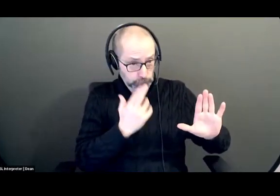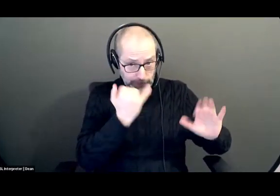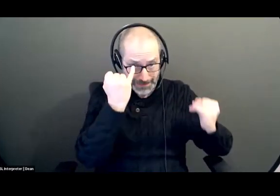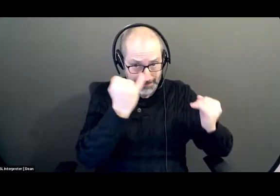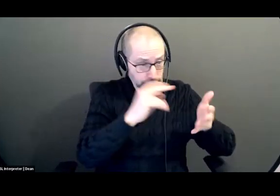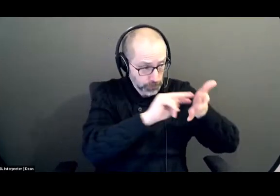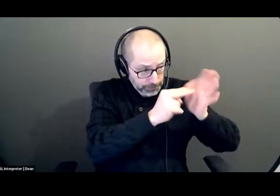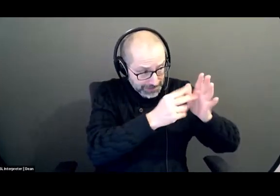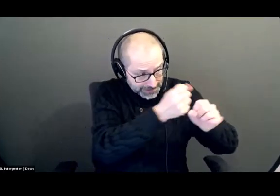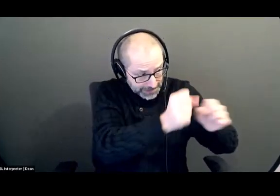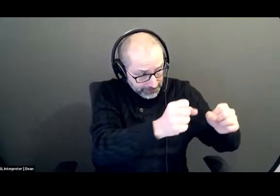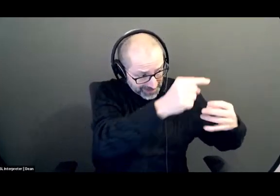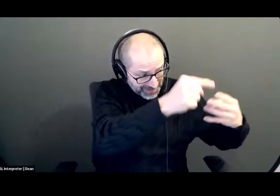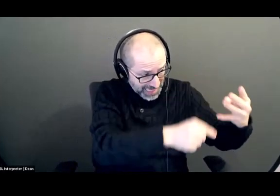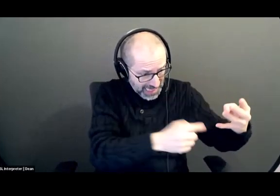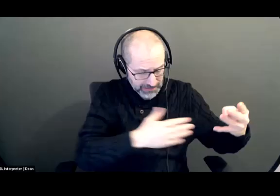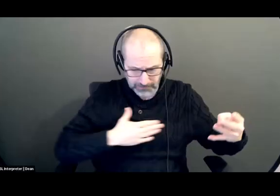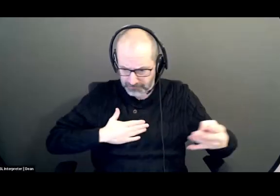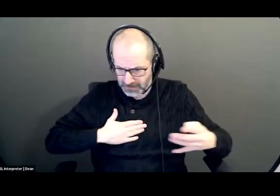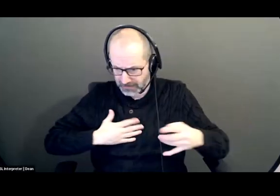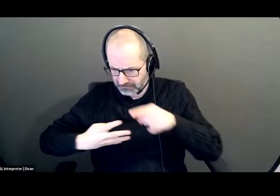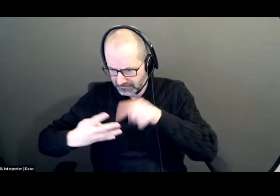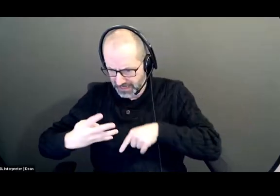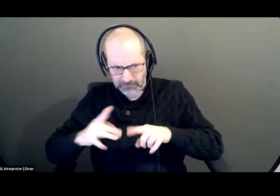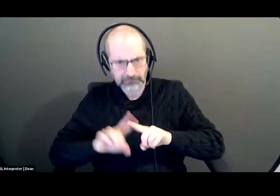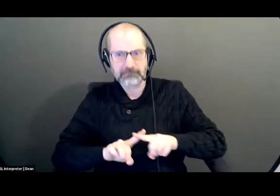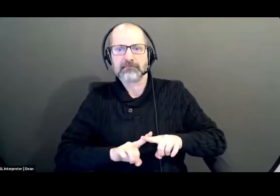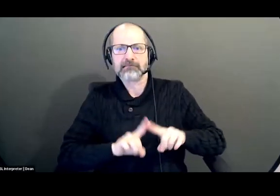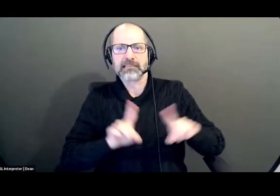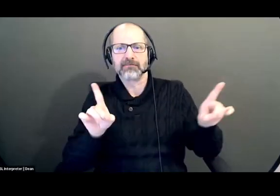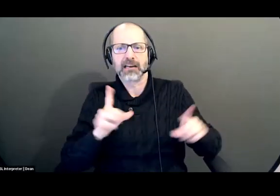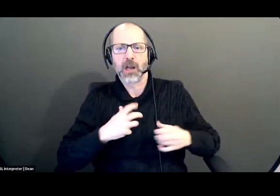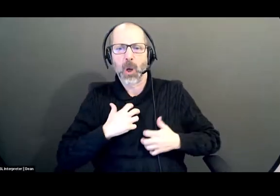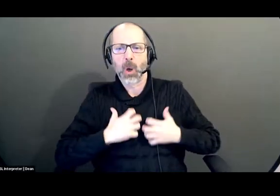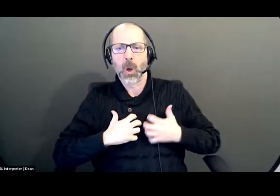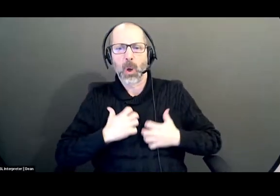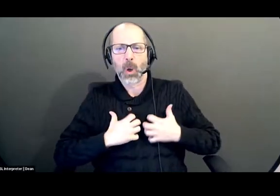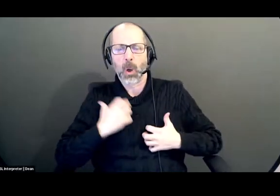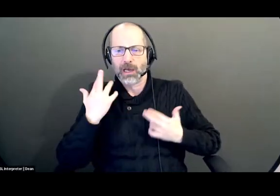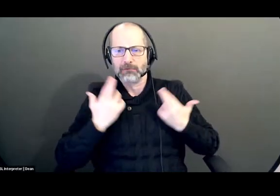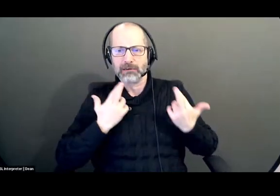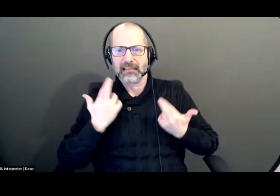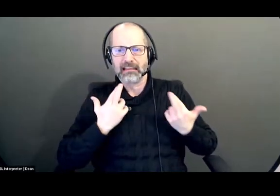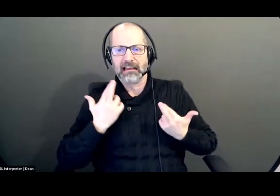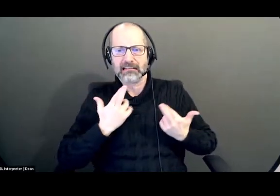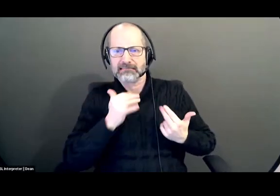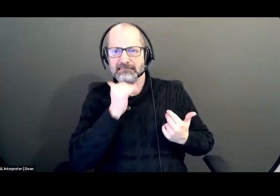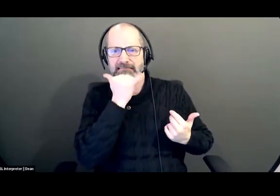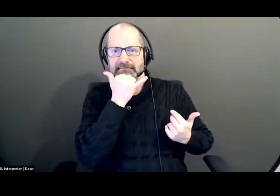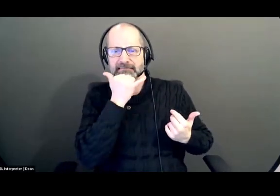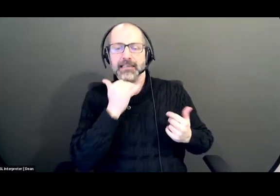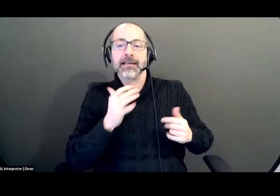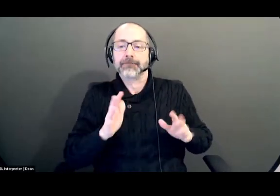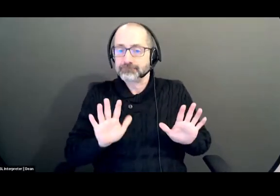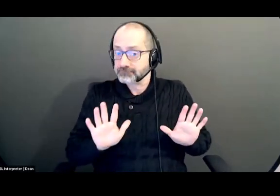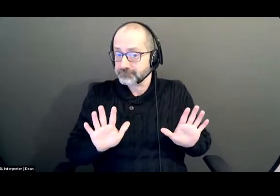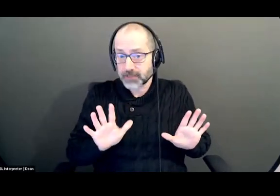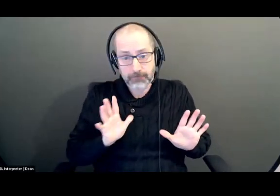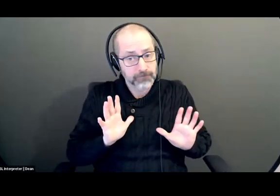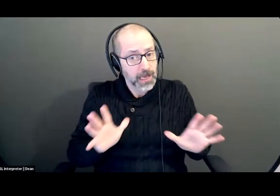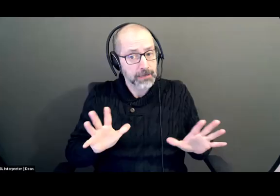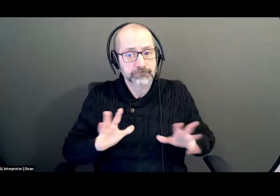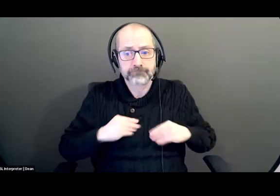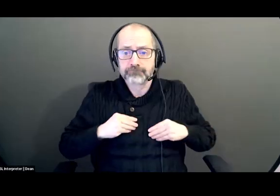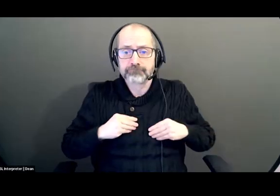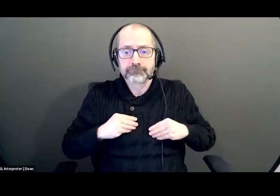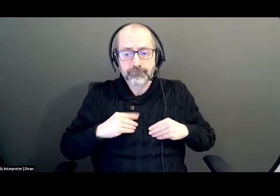with people. And so being involved with this project shifted my mindset on my approach. And what I discovered